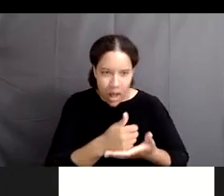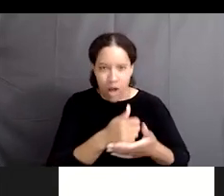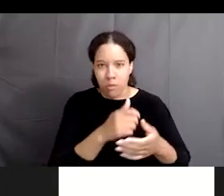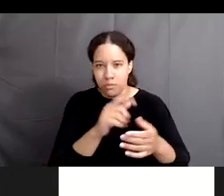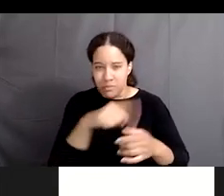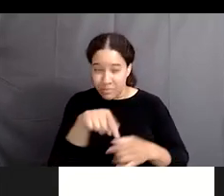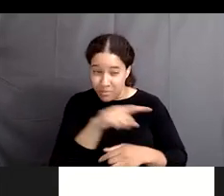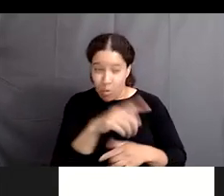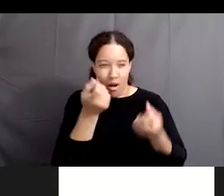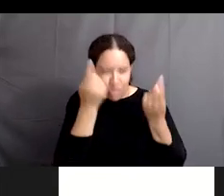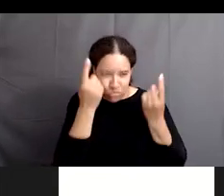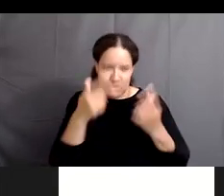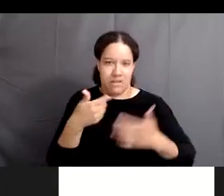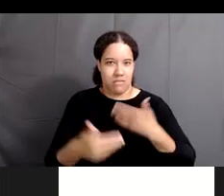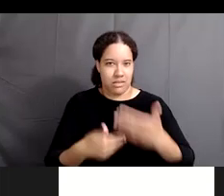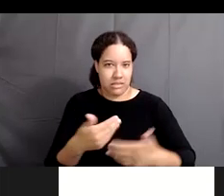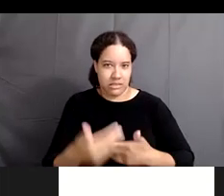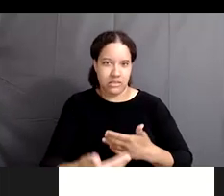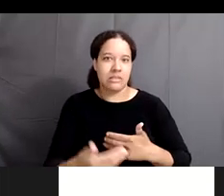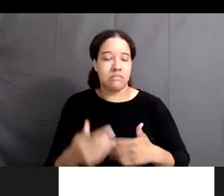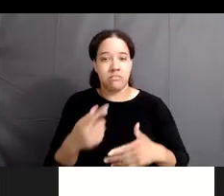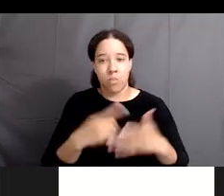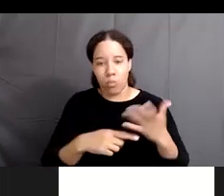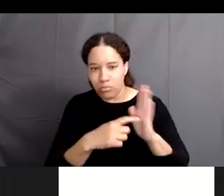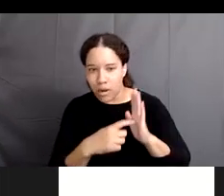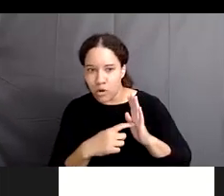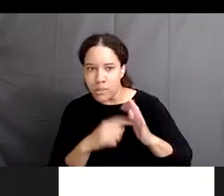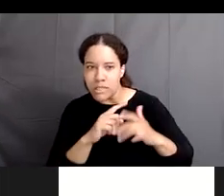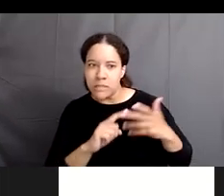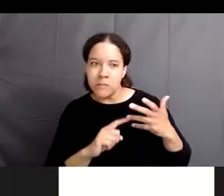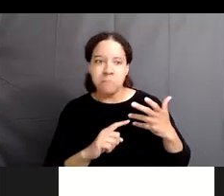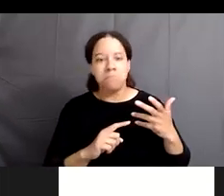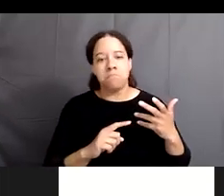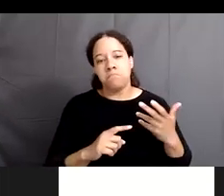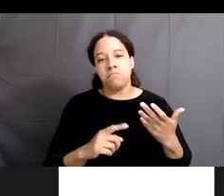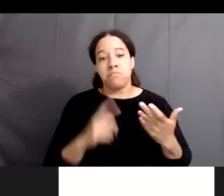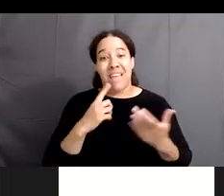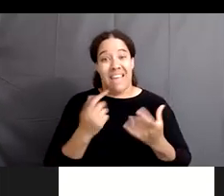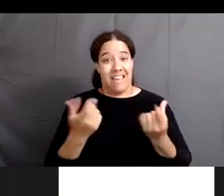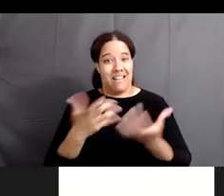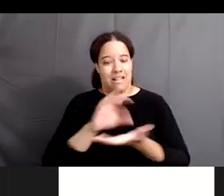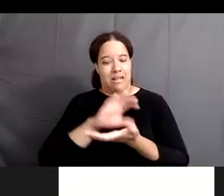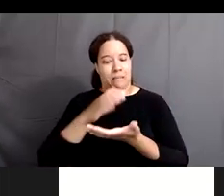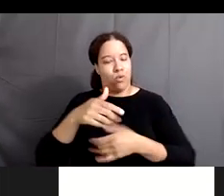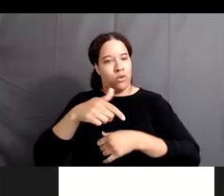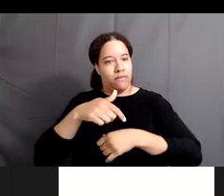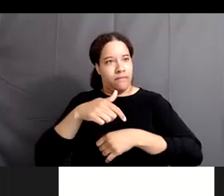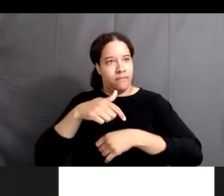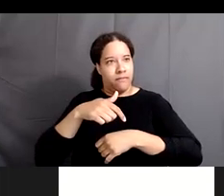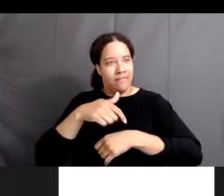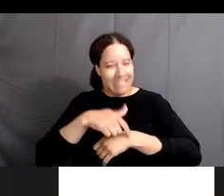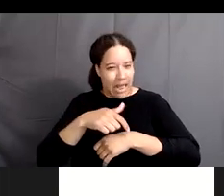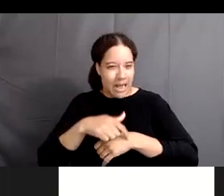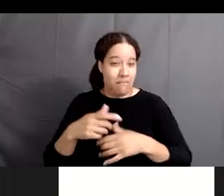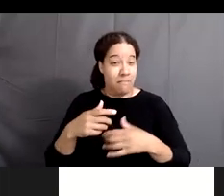this process is like, what it requires, and kind of the amount of time that it takes in order to do it well, so